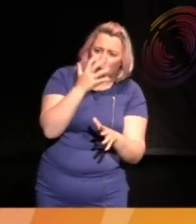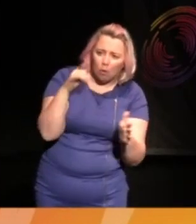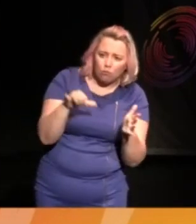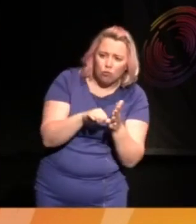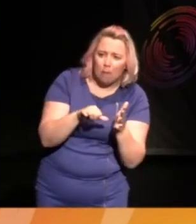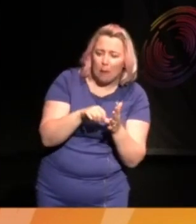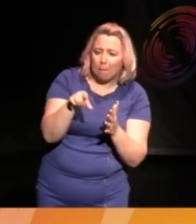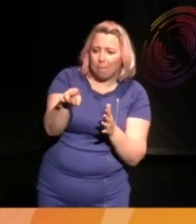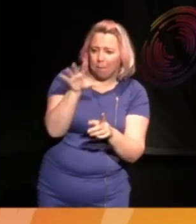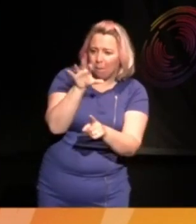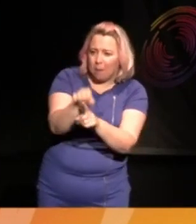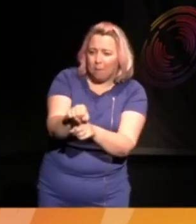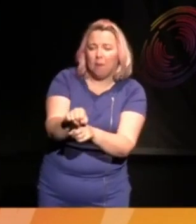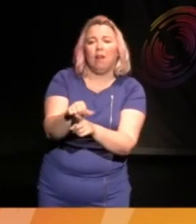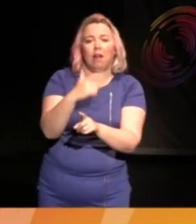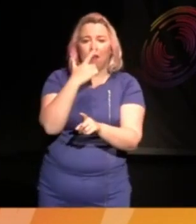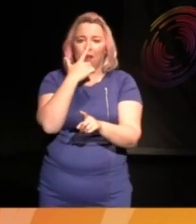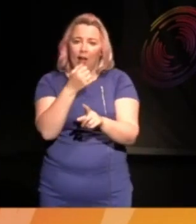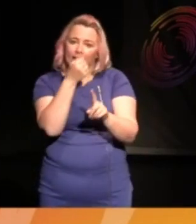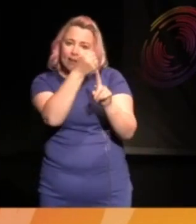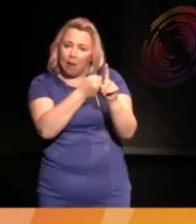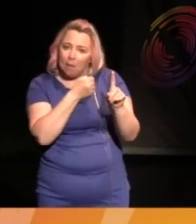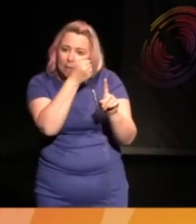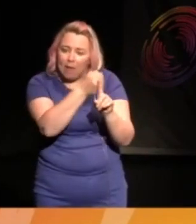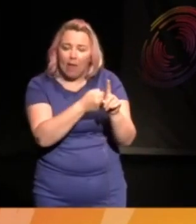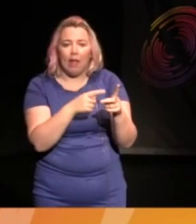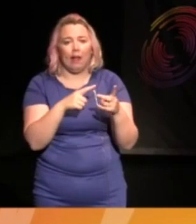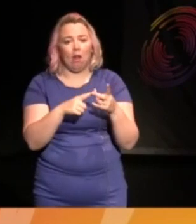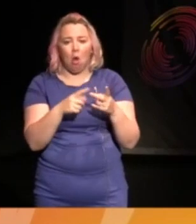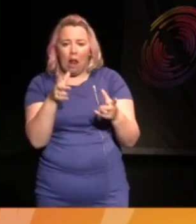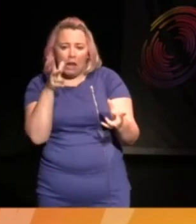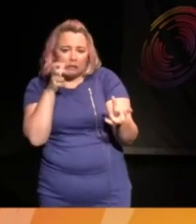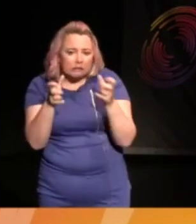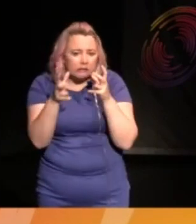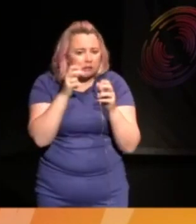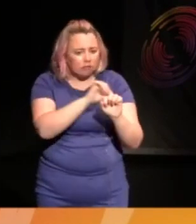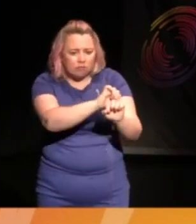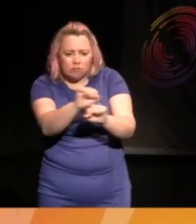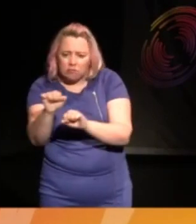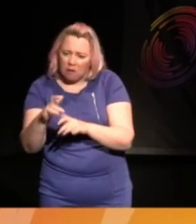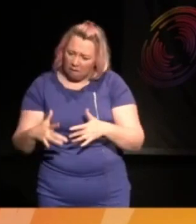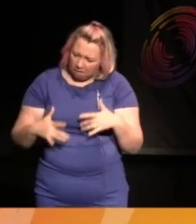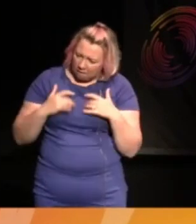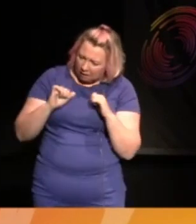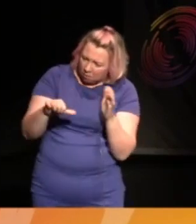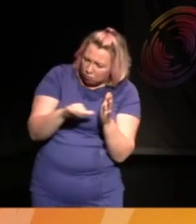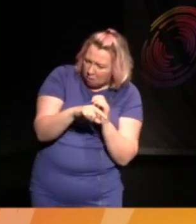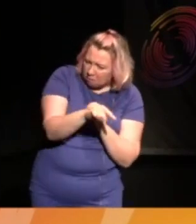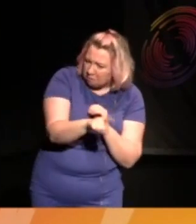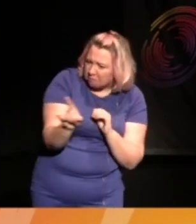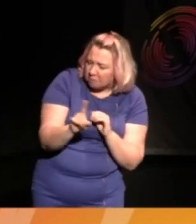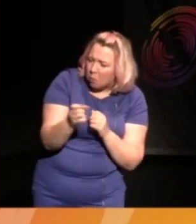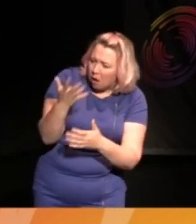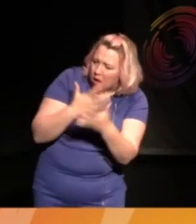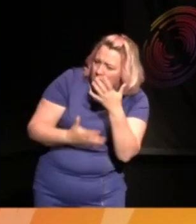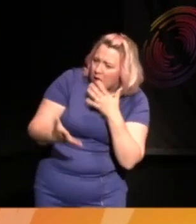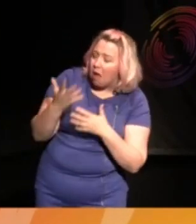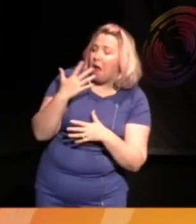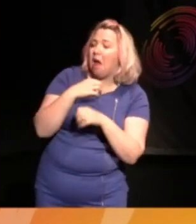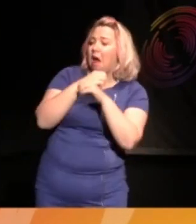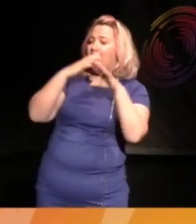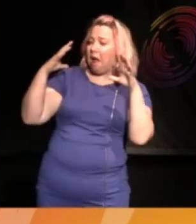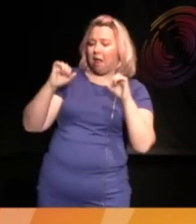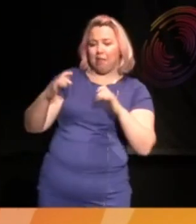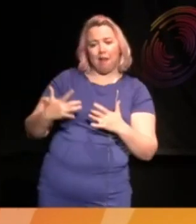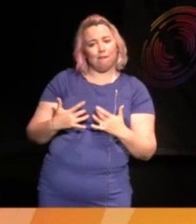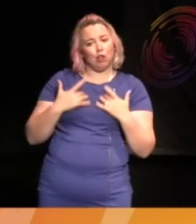campaigned on, and listen to them, to what they say the problems are and what they think the solutions are, and start working together. You know, you